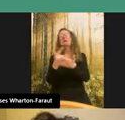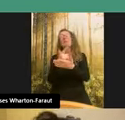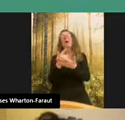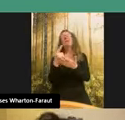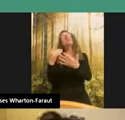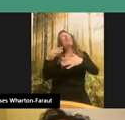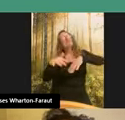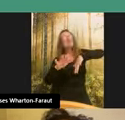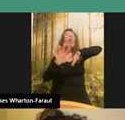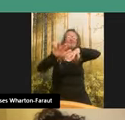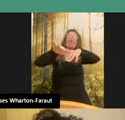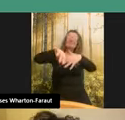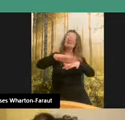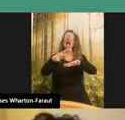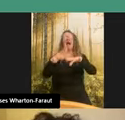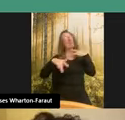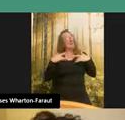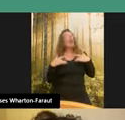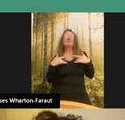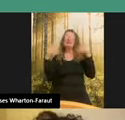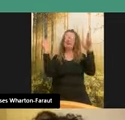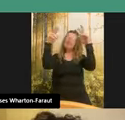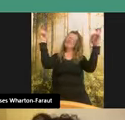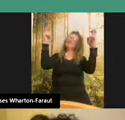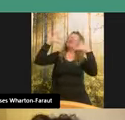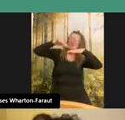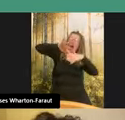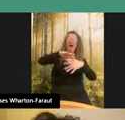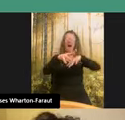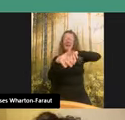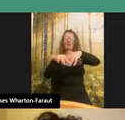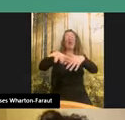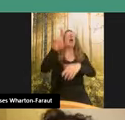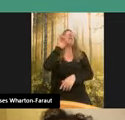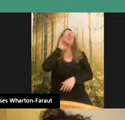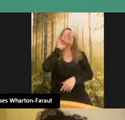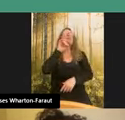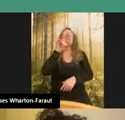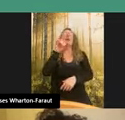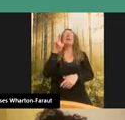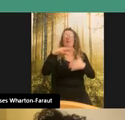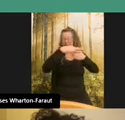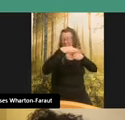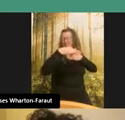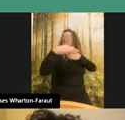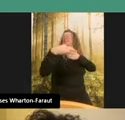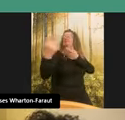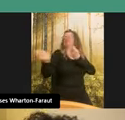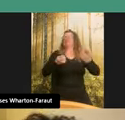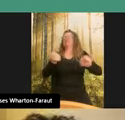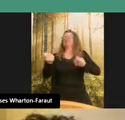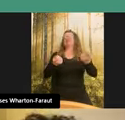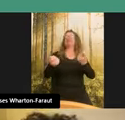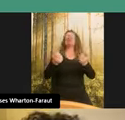so interested in Carnival and this particular, this direction of the female direction that's in Carnival. And this is a great image